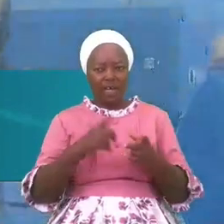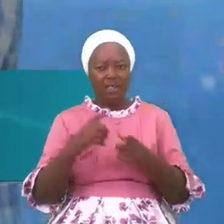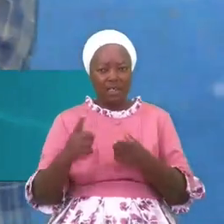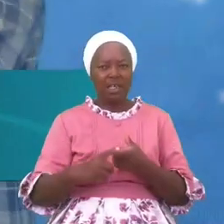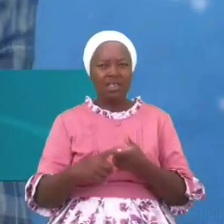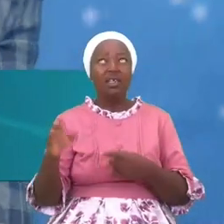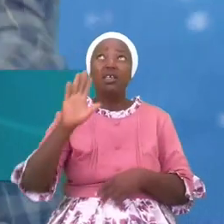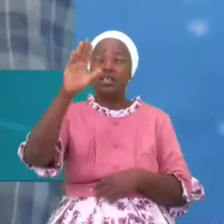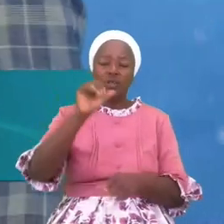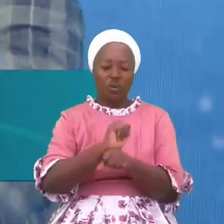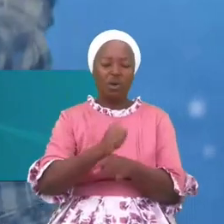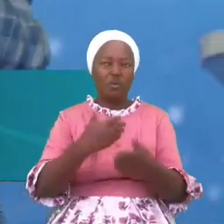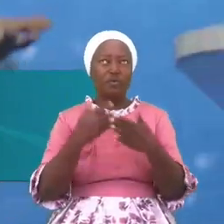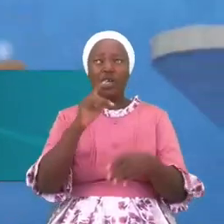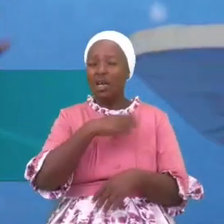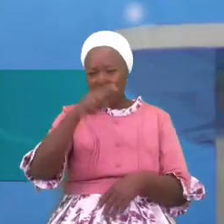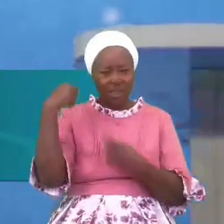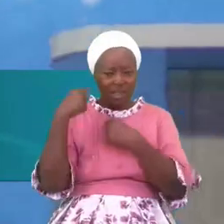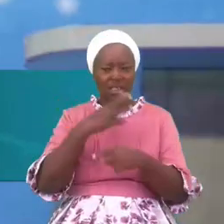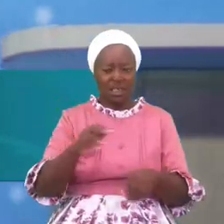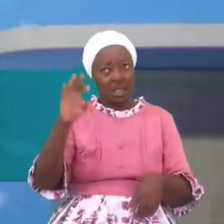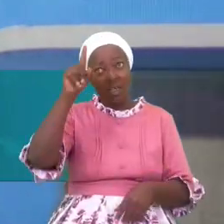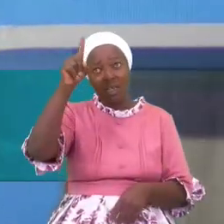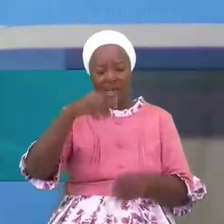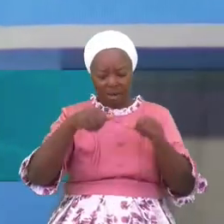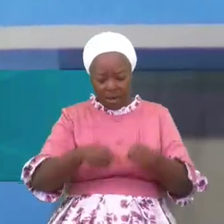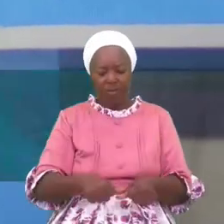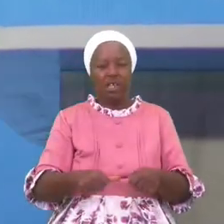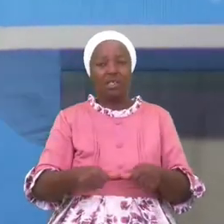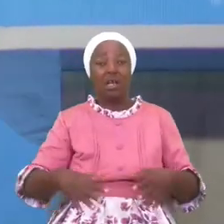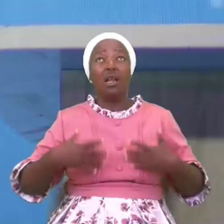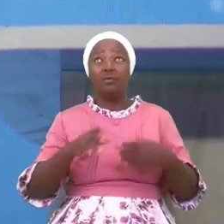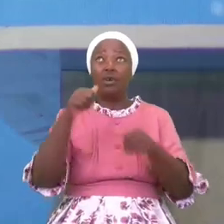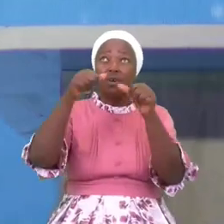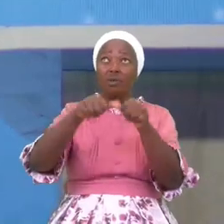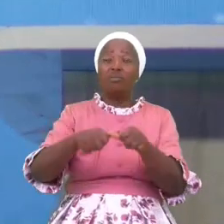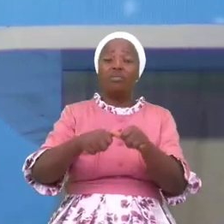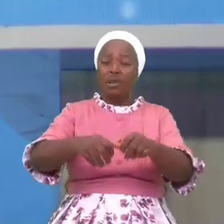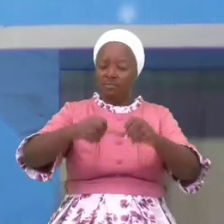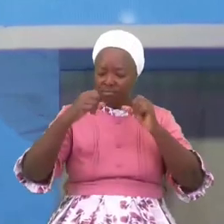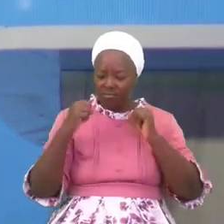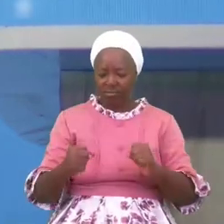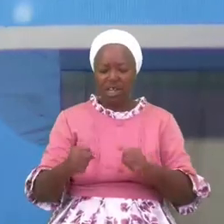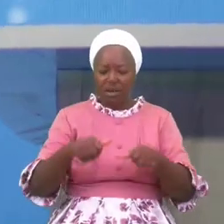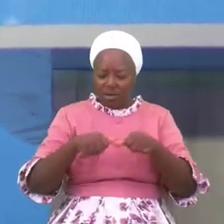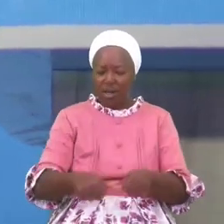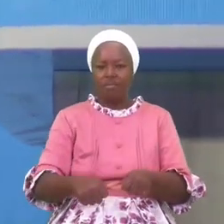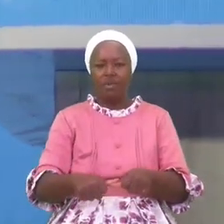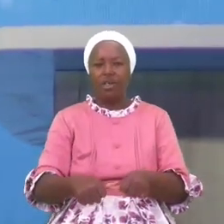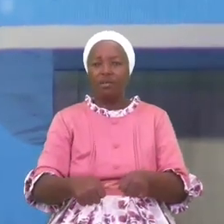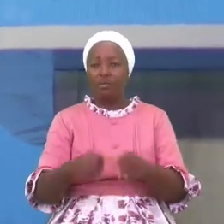remains mighty, he remains powerful, his work, his wonders, his salvation,